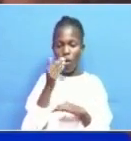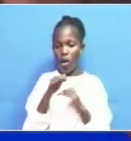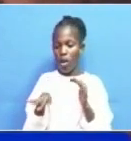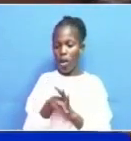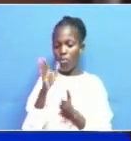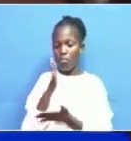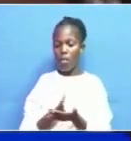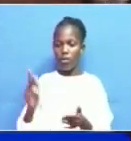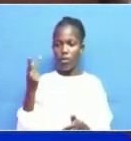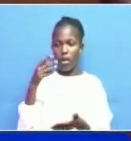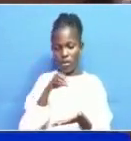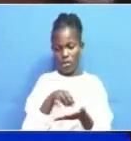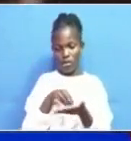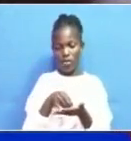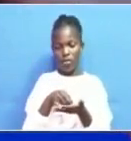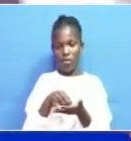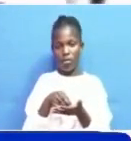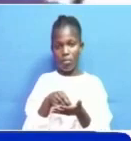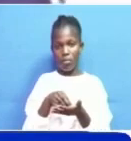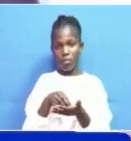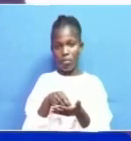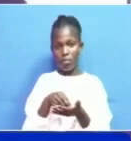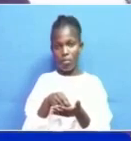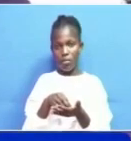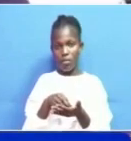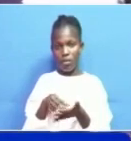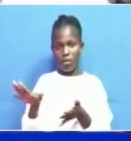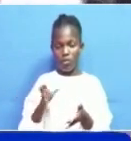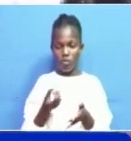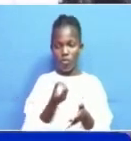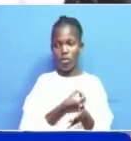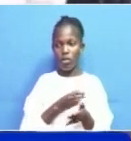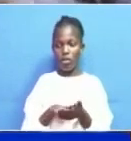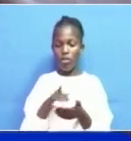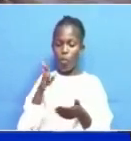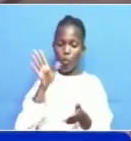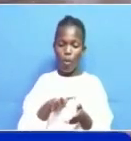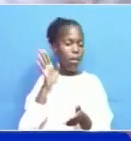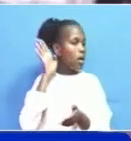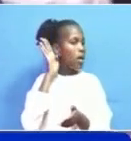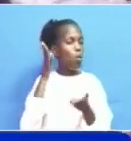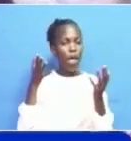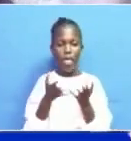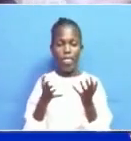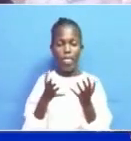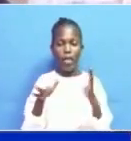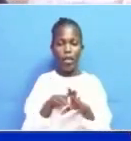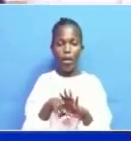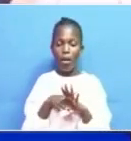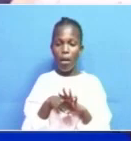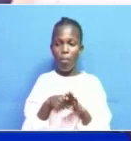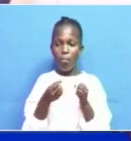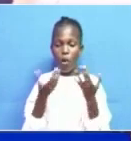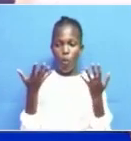ande. The cases that are on our desk and we've heard from all these women are within, most of them are